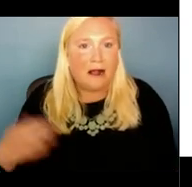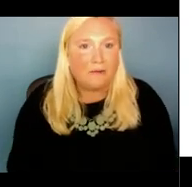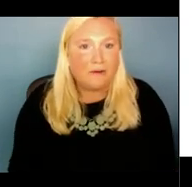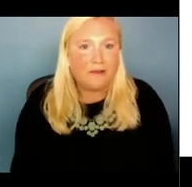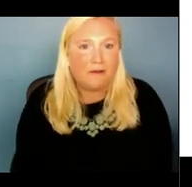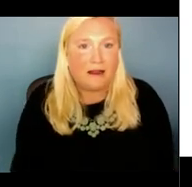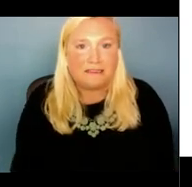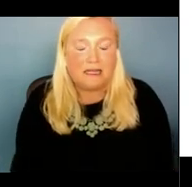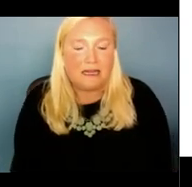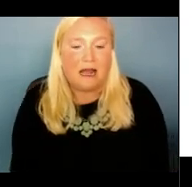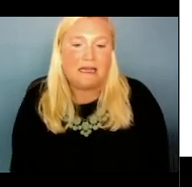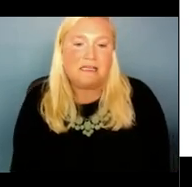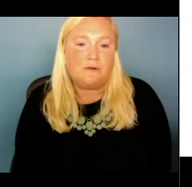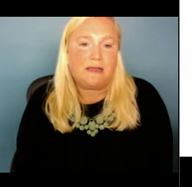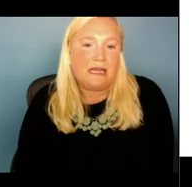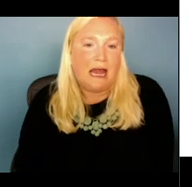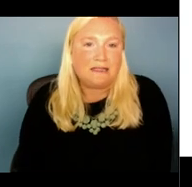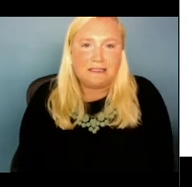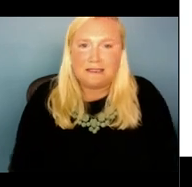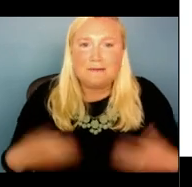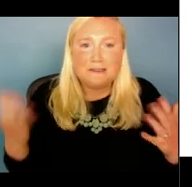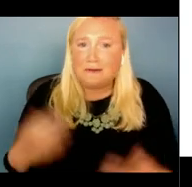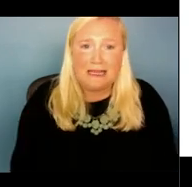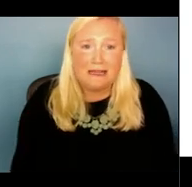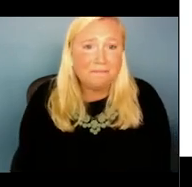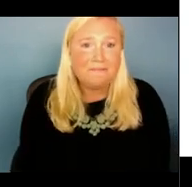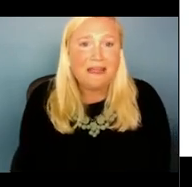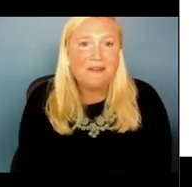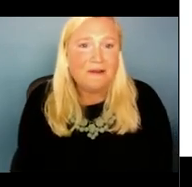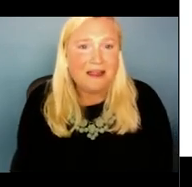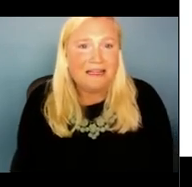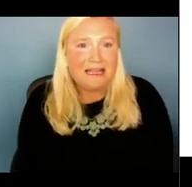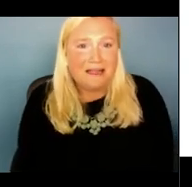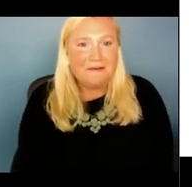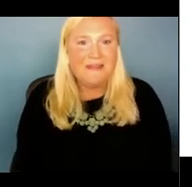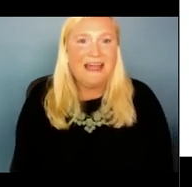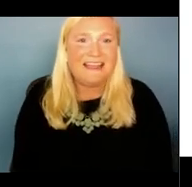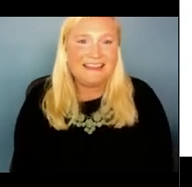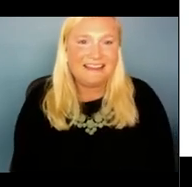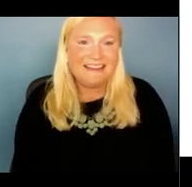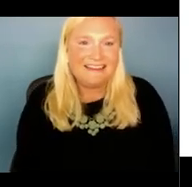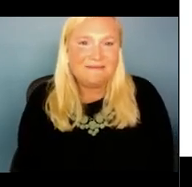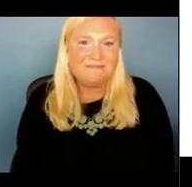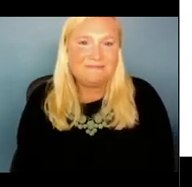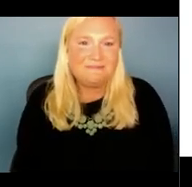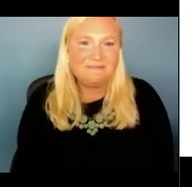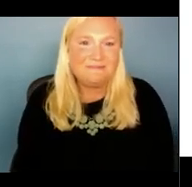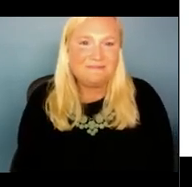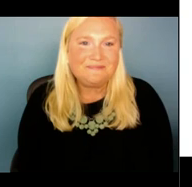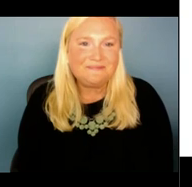gotten off track with the parents and I need to reconnect. That was the only thing I could think.